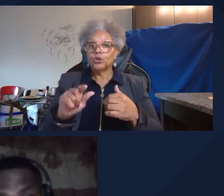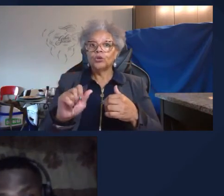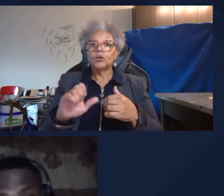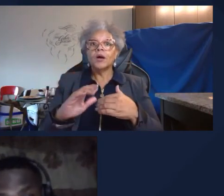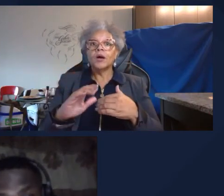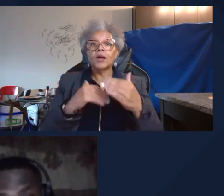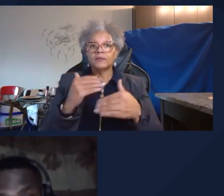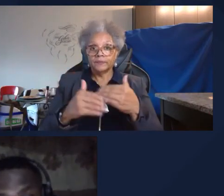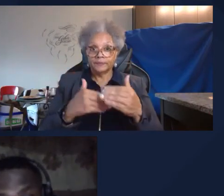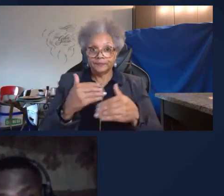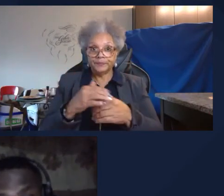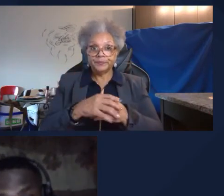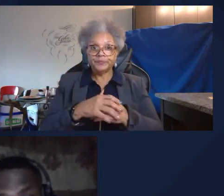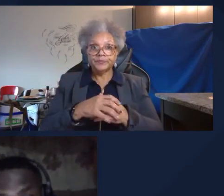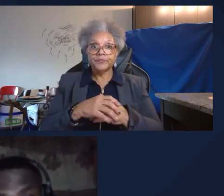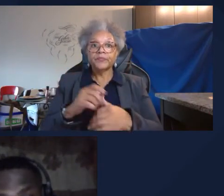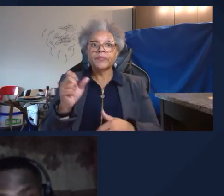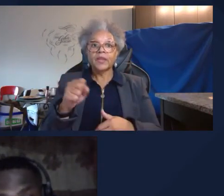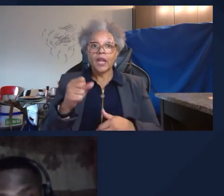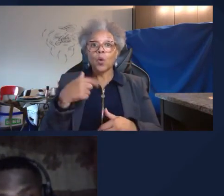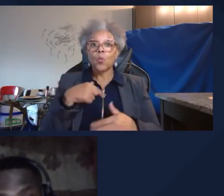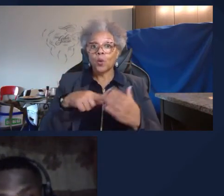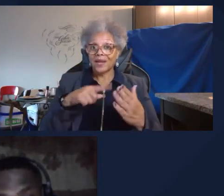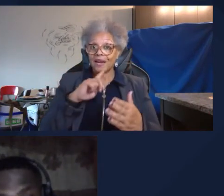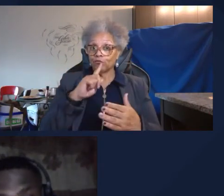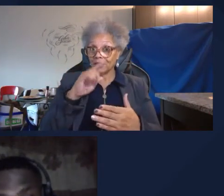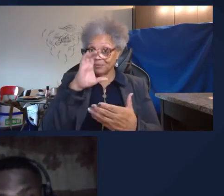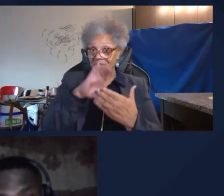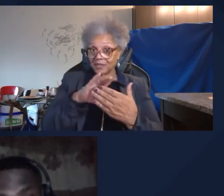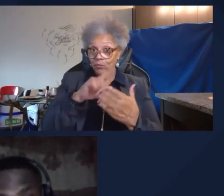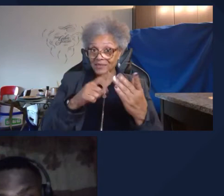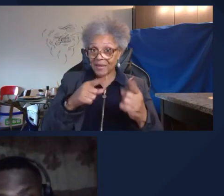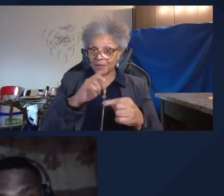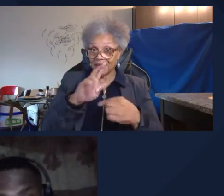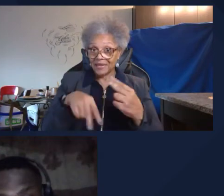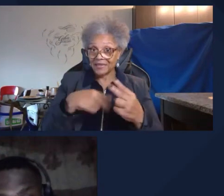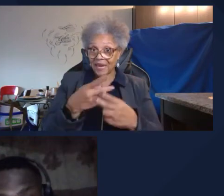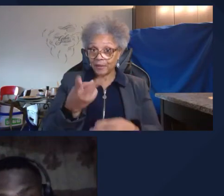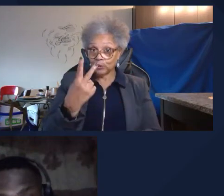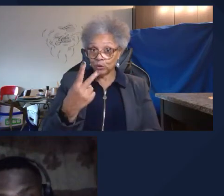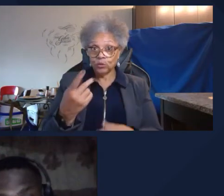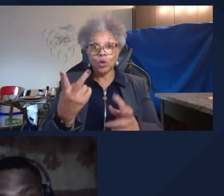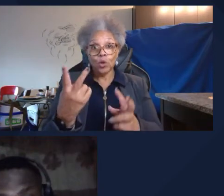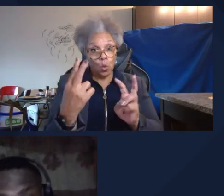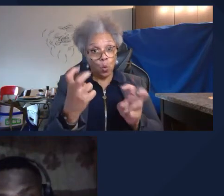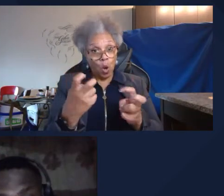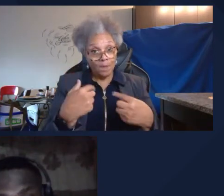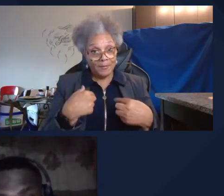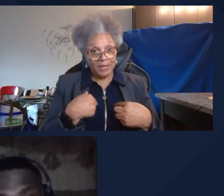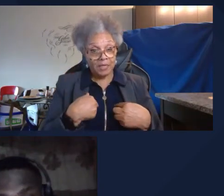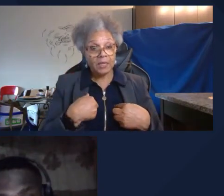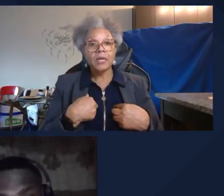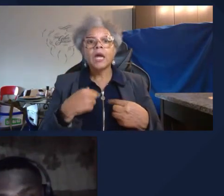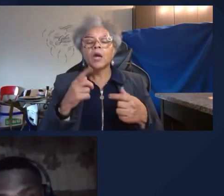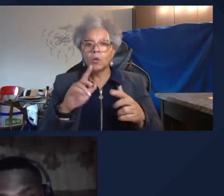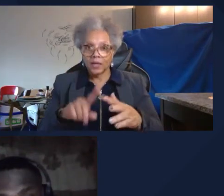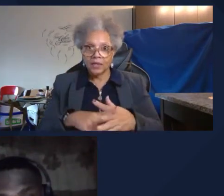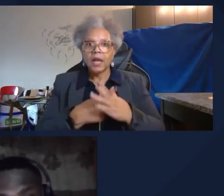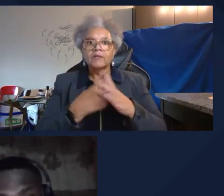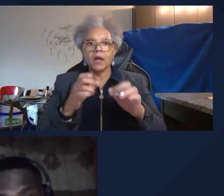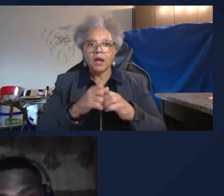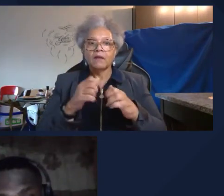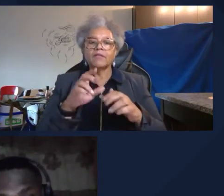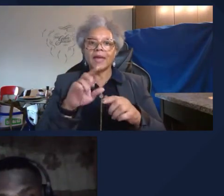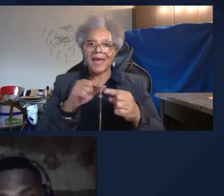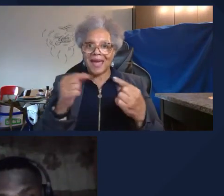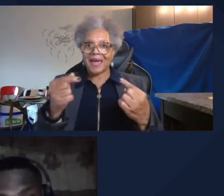of the underlying process. What I really believe is happening in type 2, and you can quote me on this, is that we're getting activation of our antigen presenting cells,